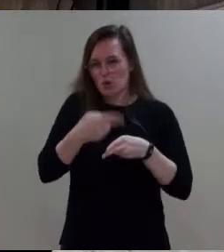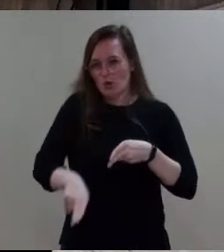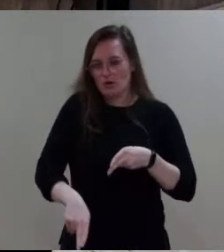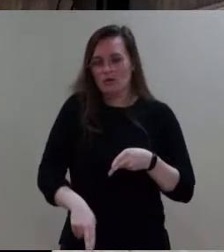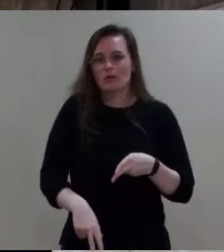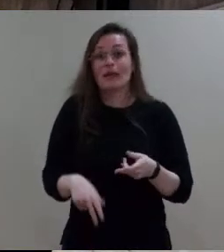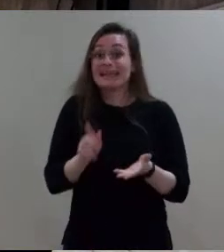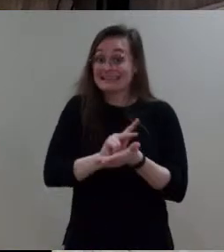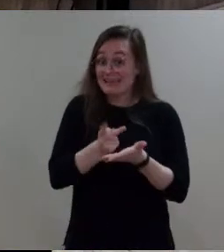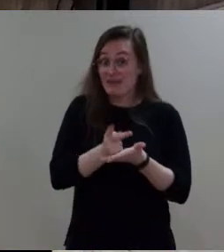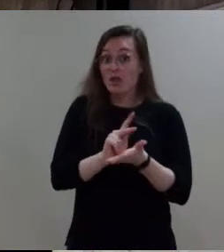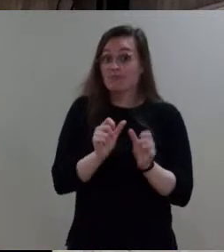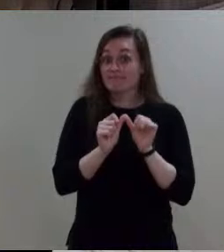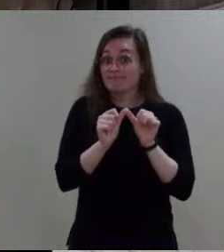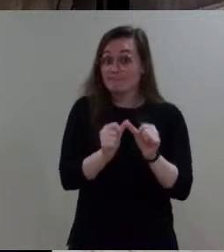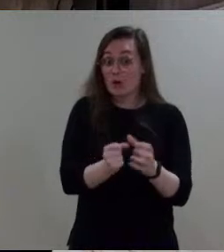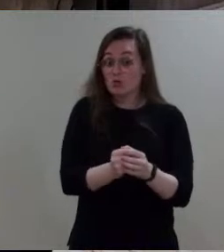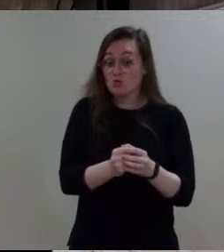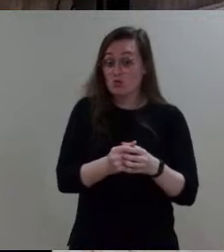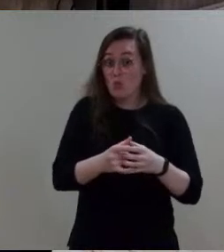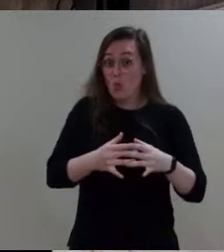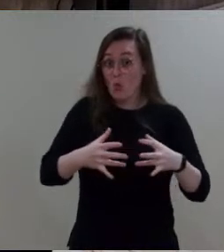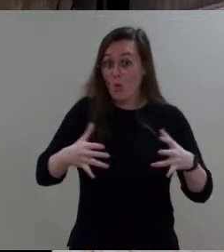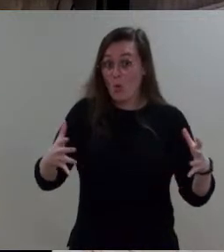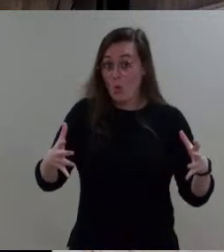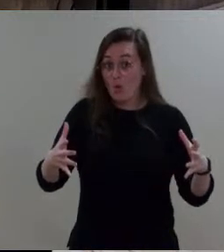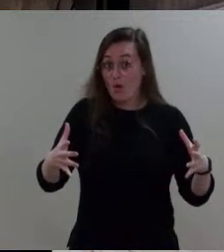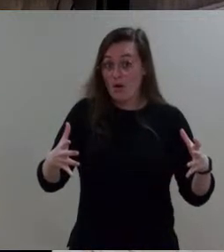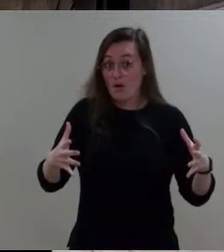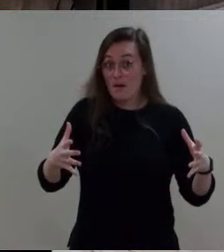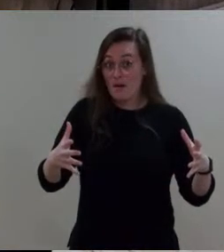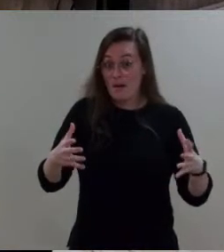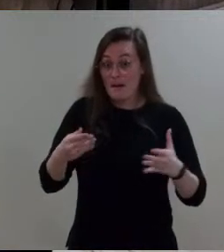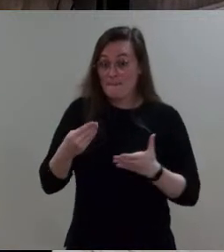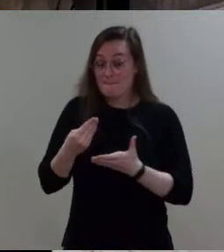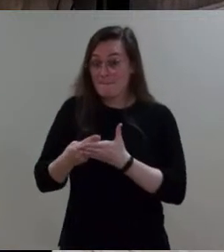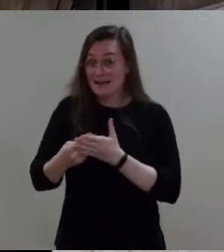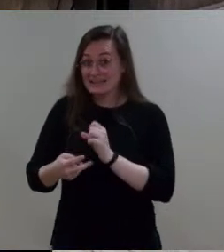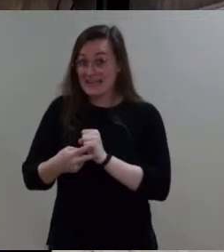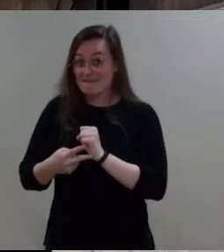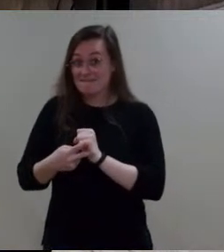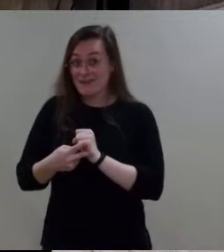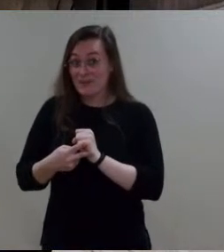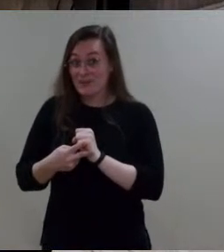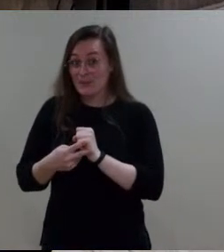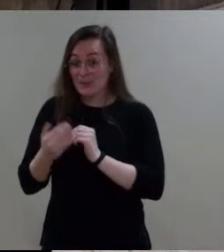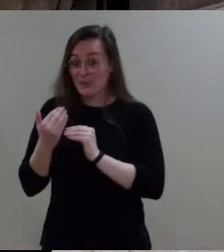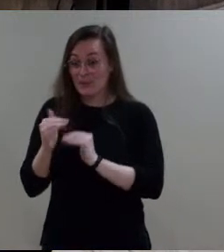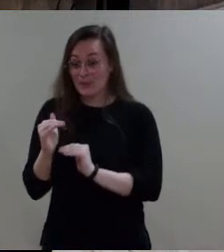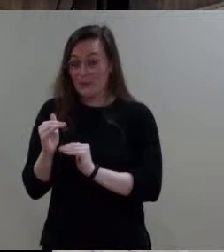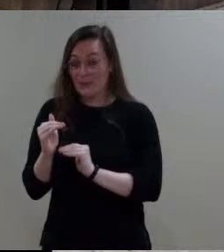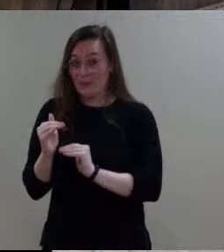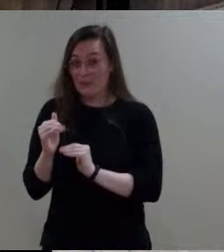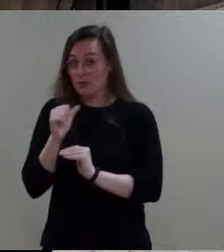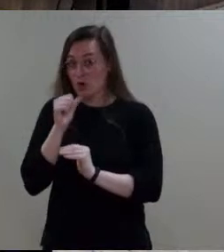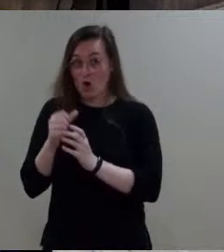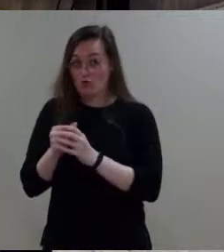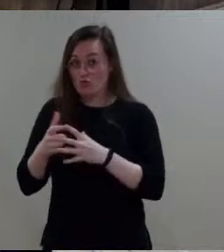growing, but our capital reserves are not growing with the pace of